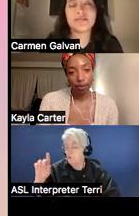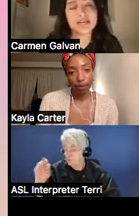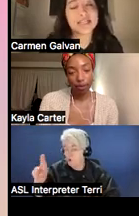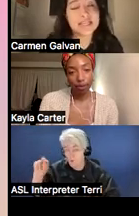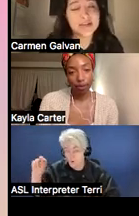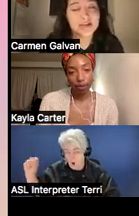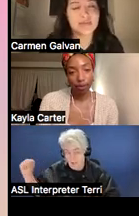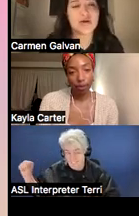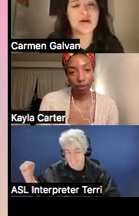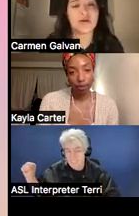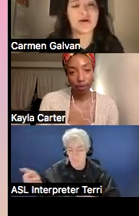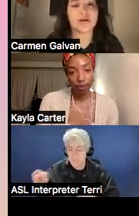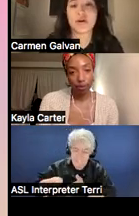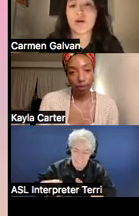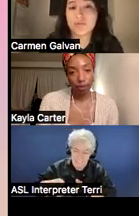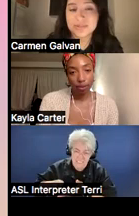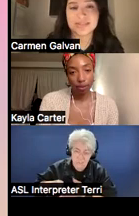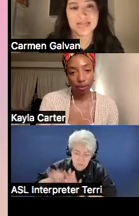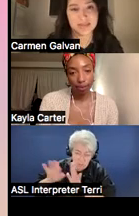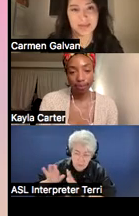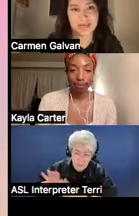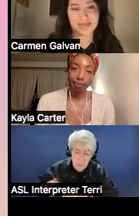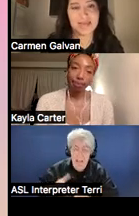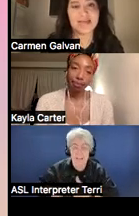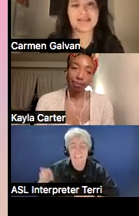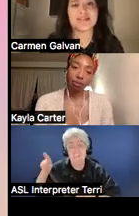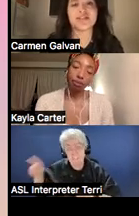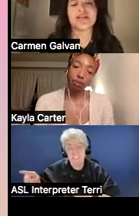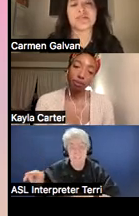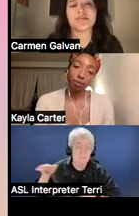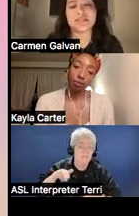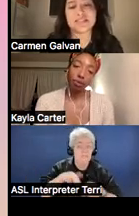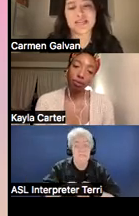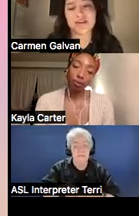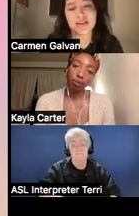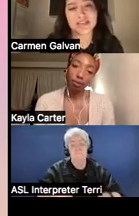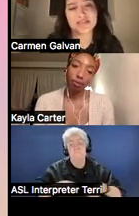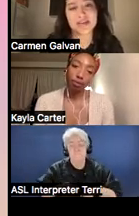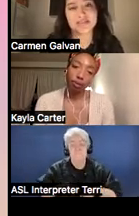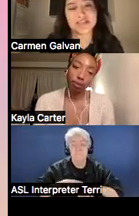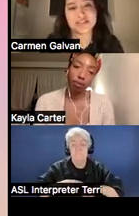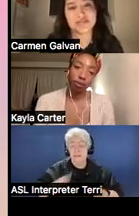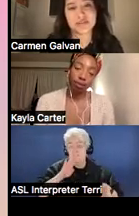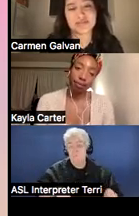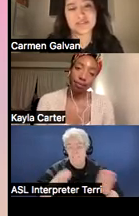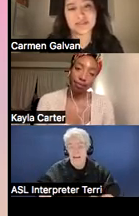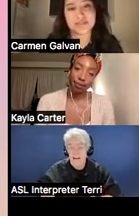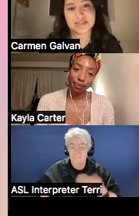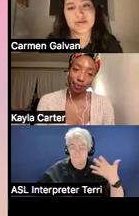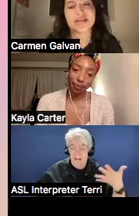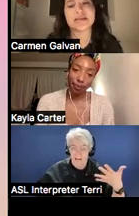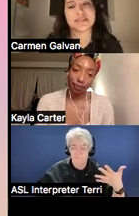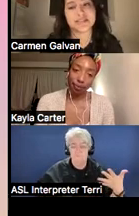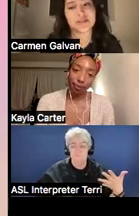made it very clear upon her own deathbed that she had made a mistake in creating the five stages of grief, as it